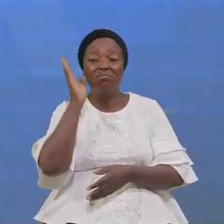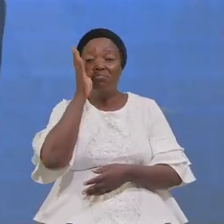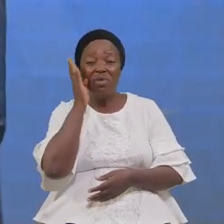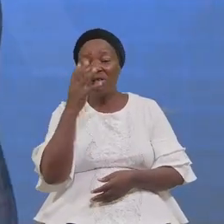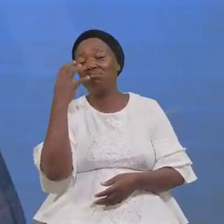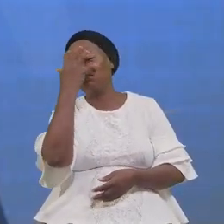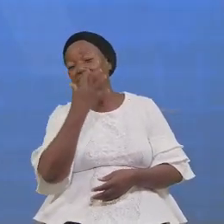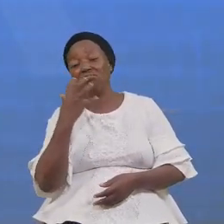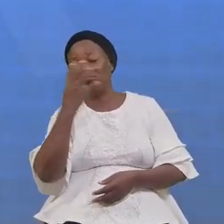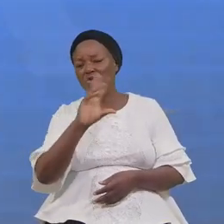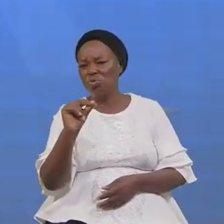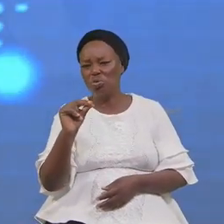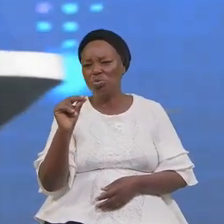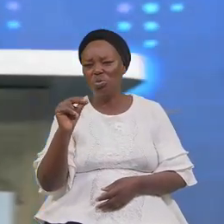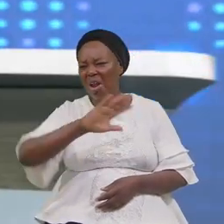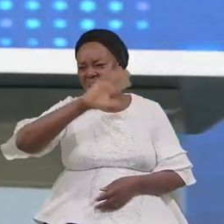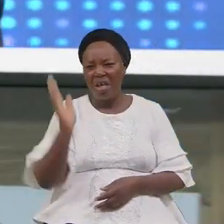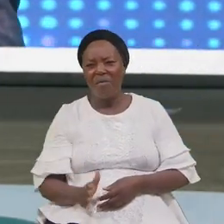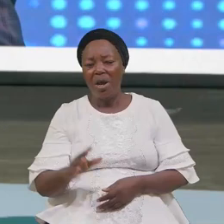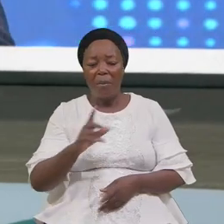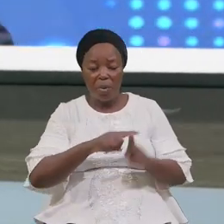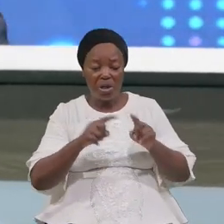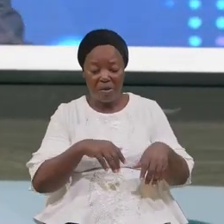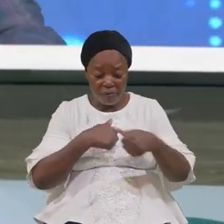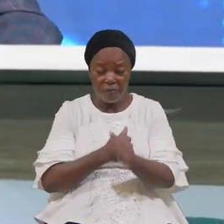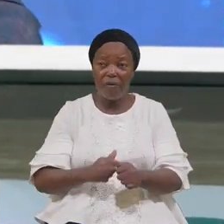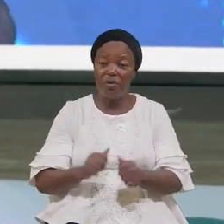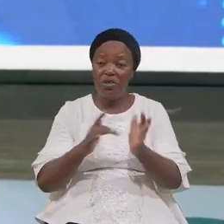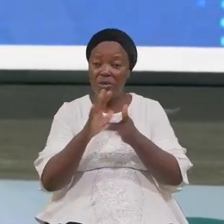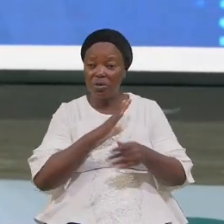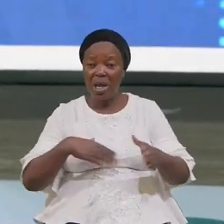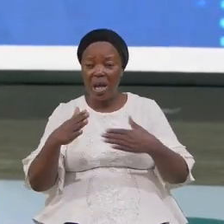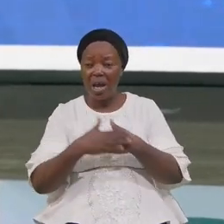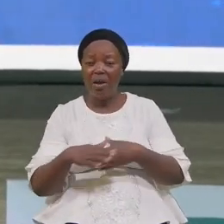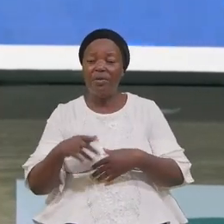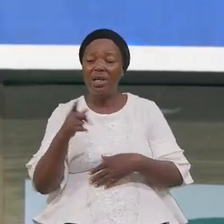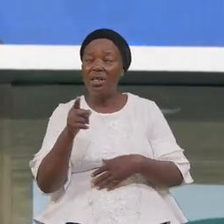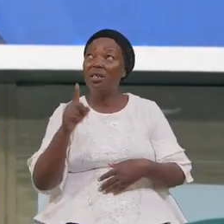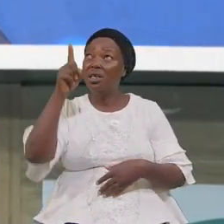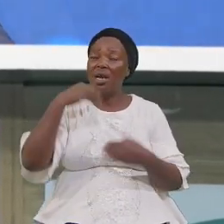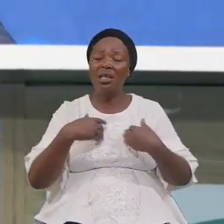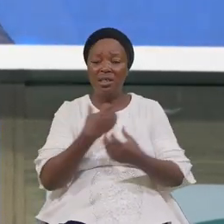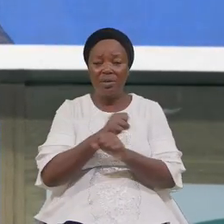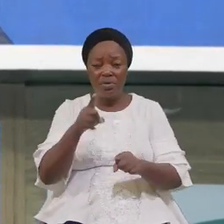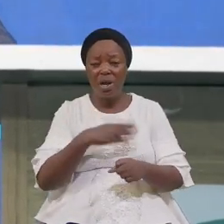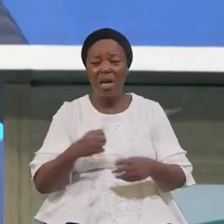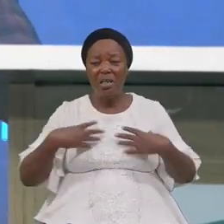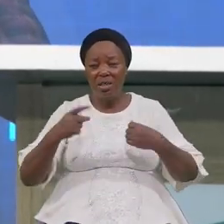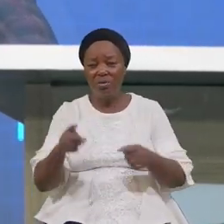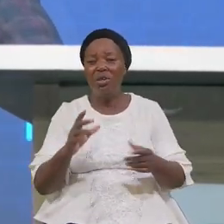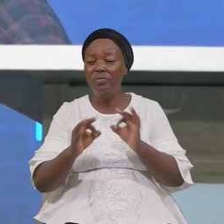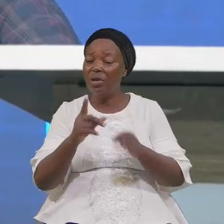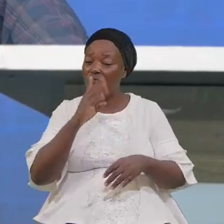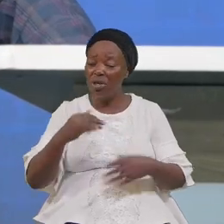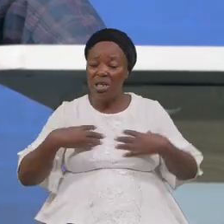him. After he has saved you, after he has healed you, if you're really healed and you are grateful to the